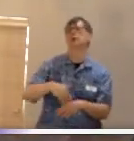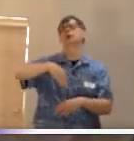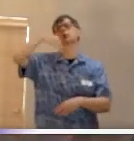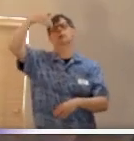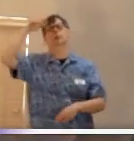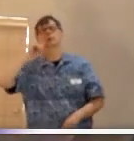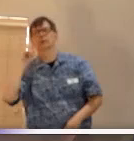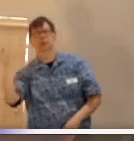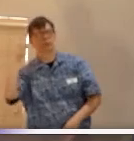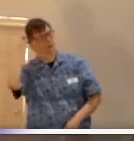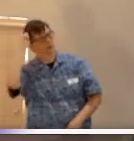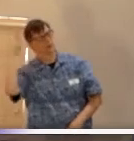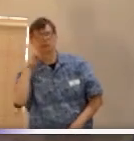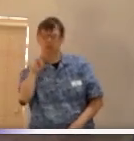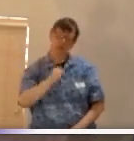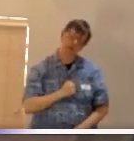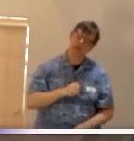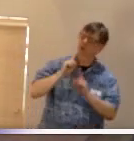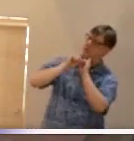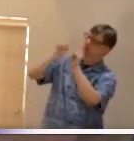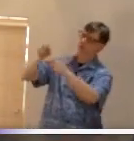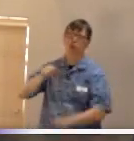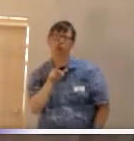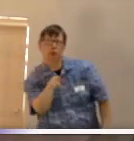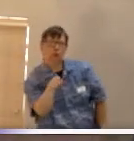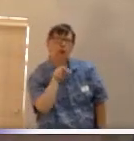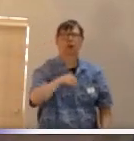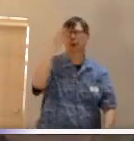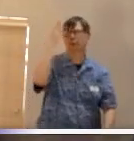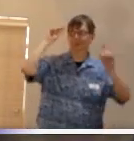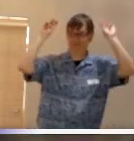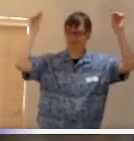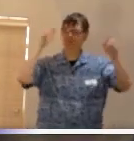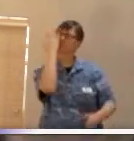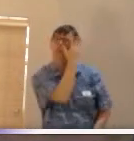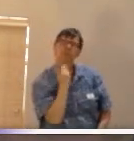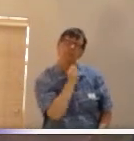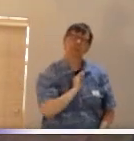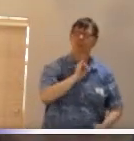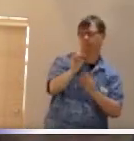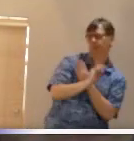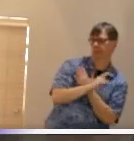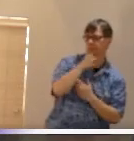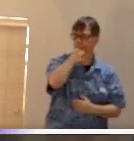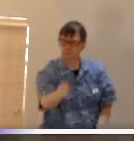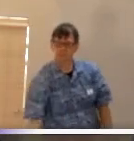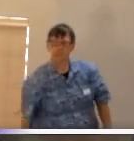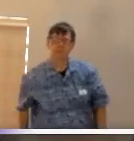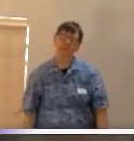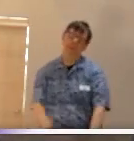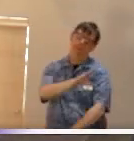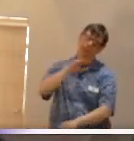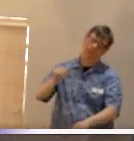of yourself. And I can come along and tell you you're magnificent and you're beautiful and I love you